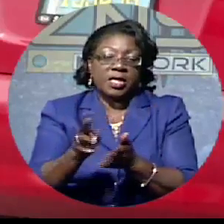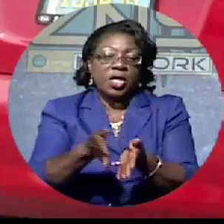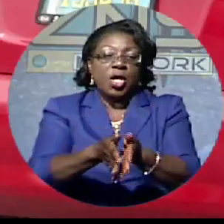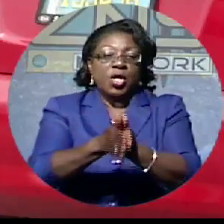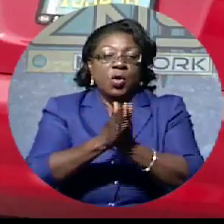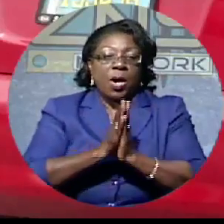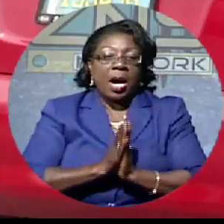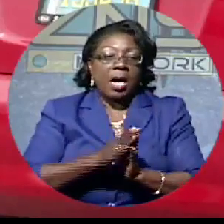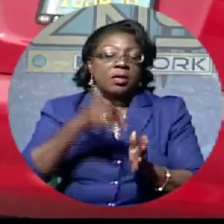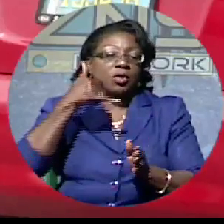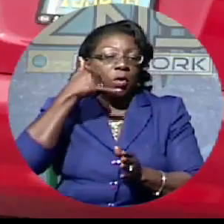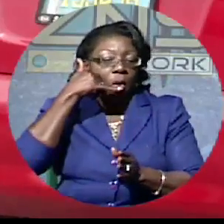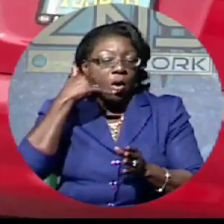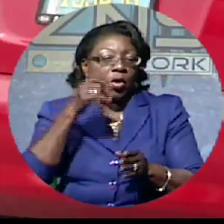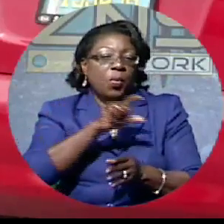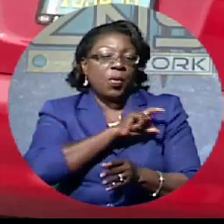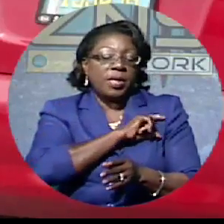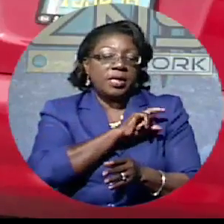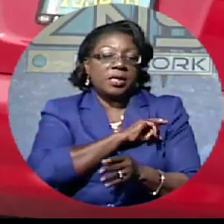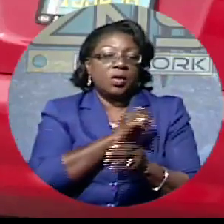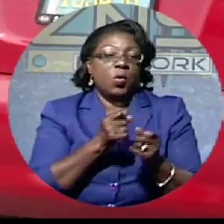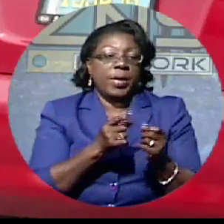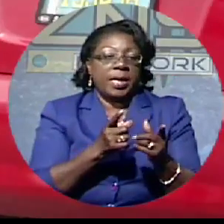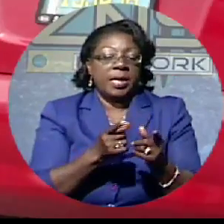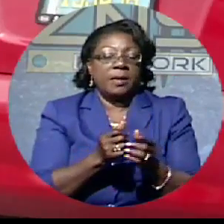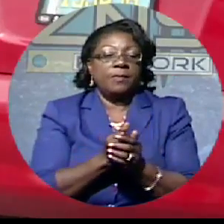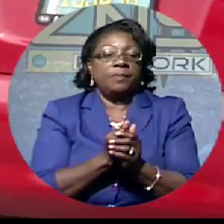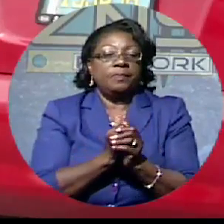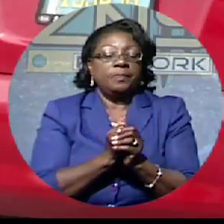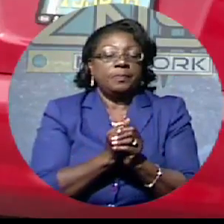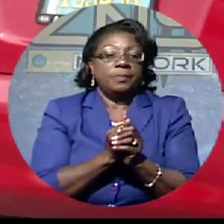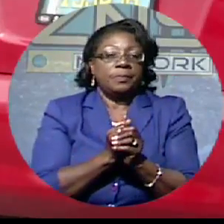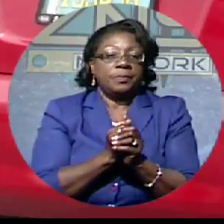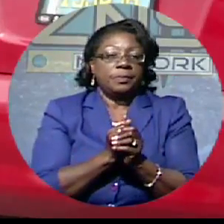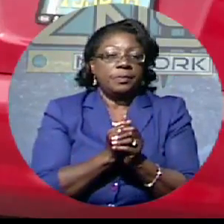contact them as soon as possible. Charisma Robinson, ZNS Network News.